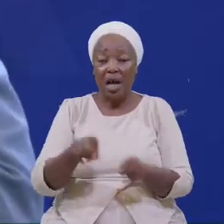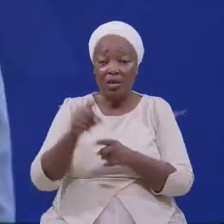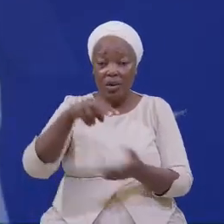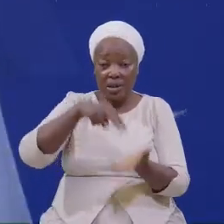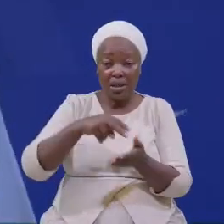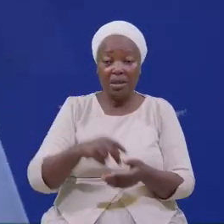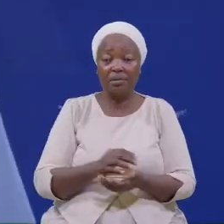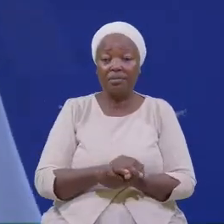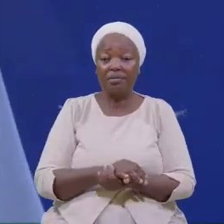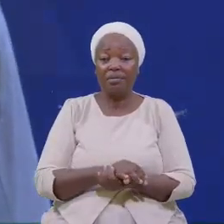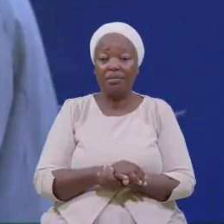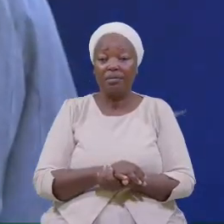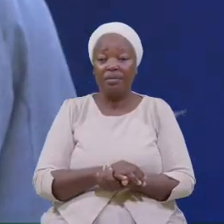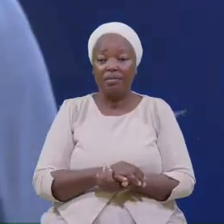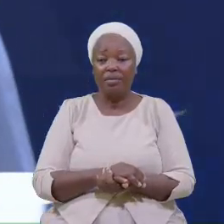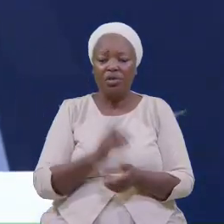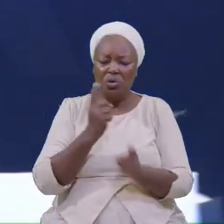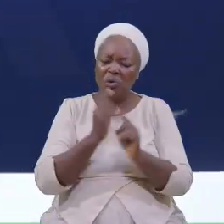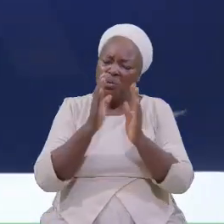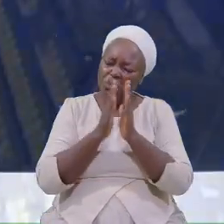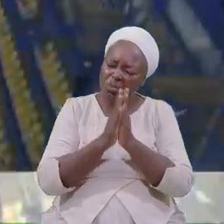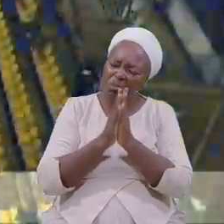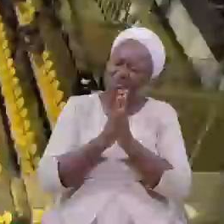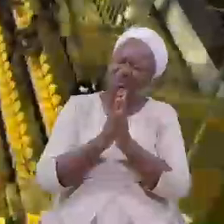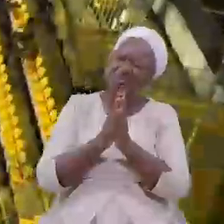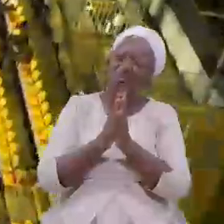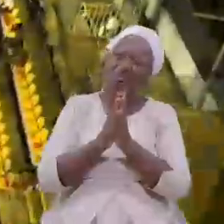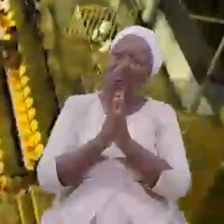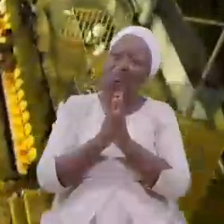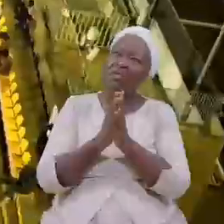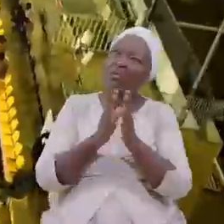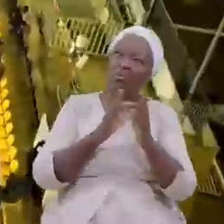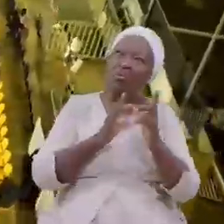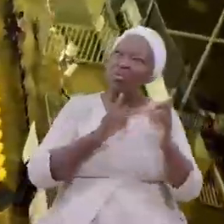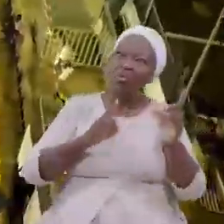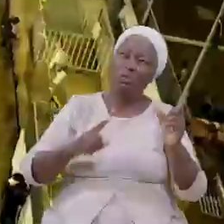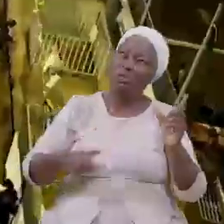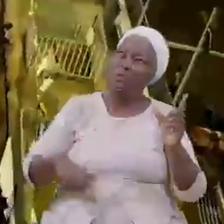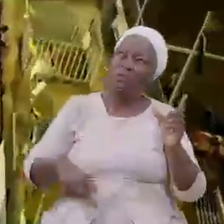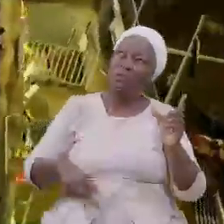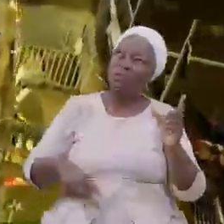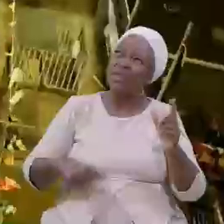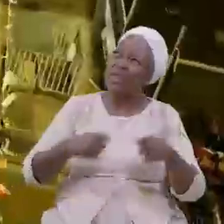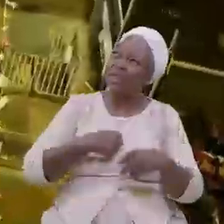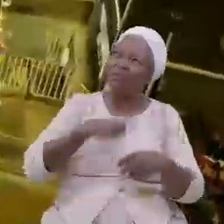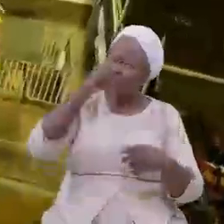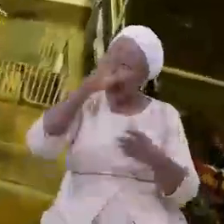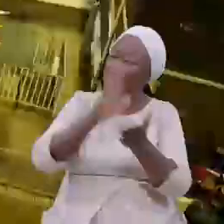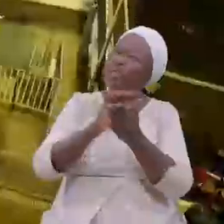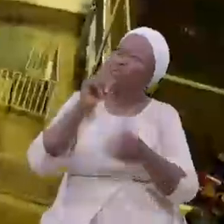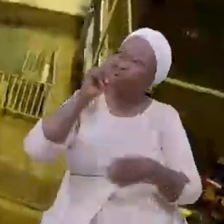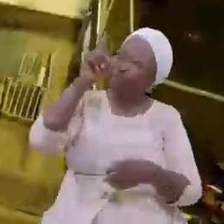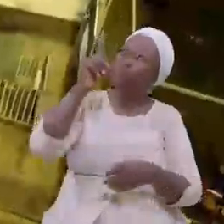up, tell the Lord, Lord, I believe you.